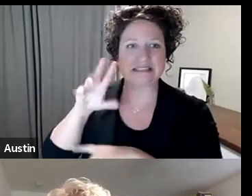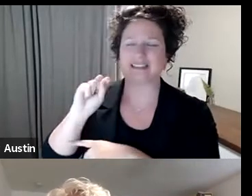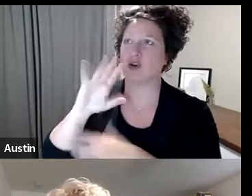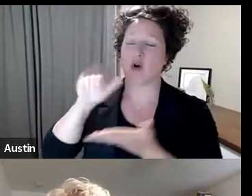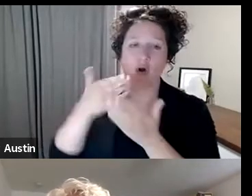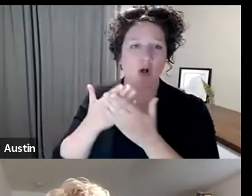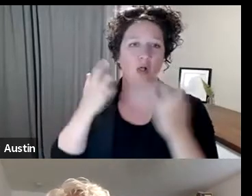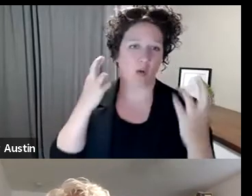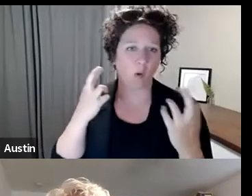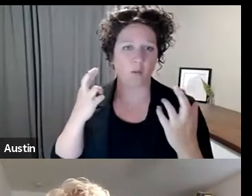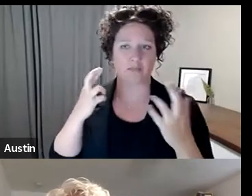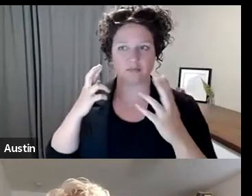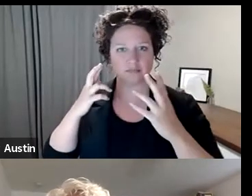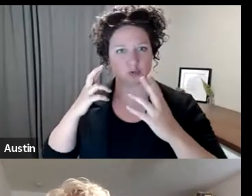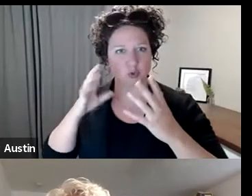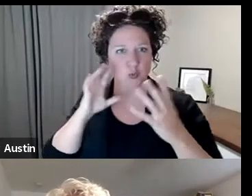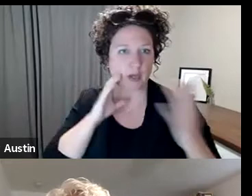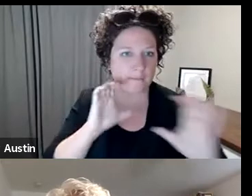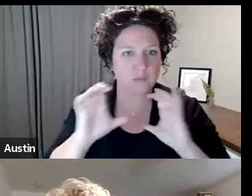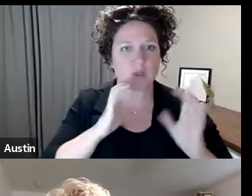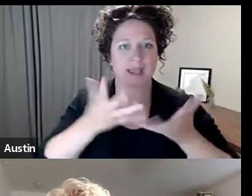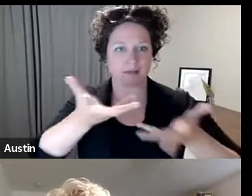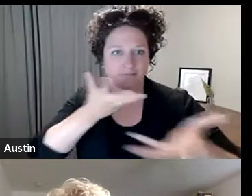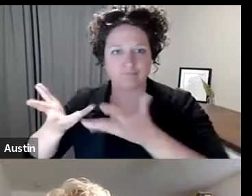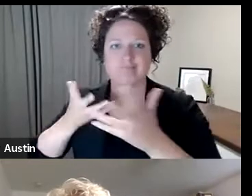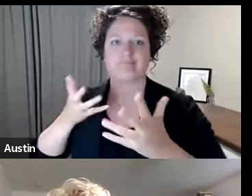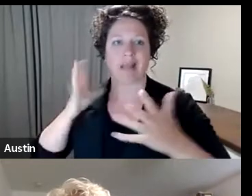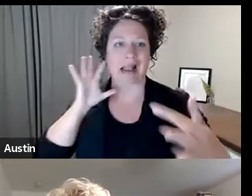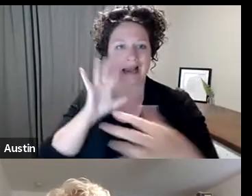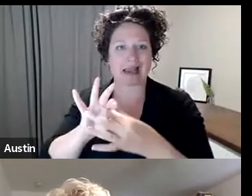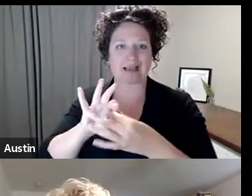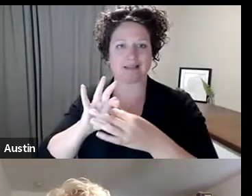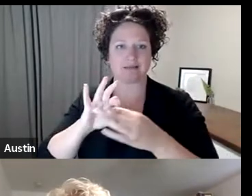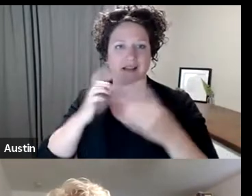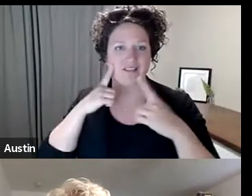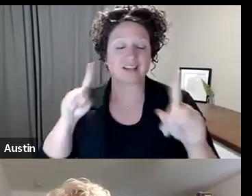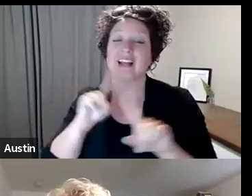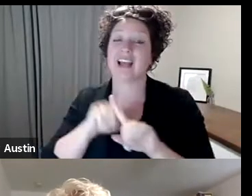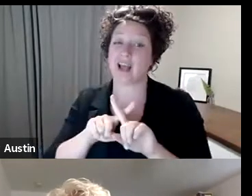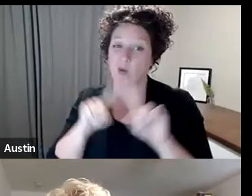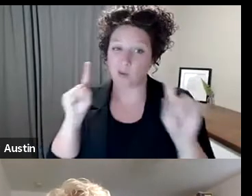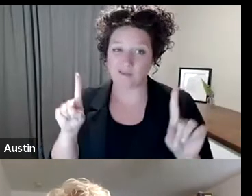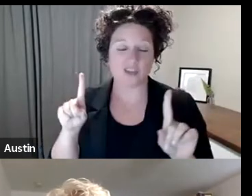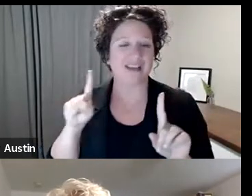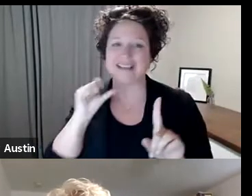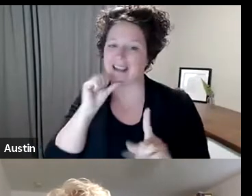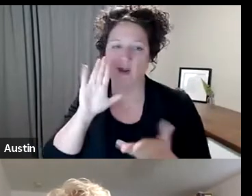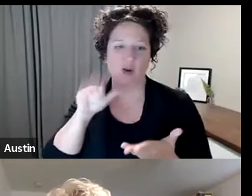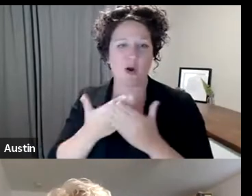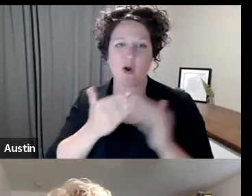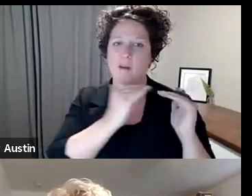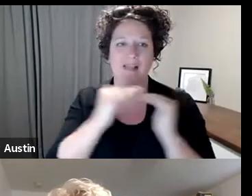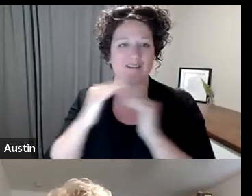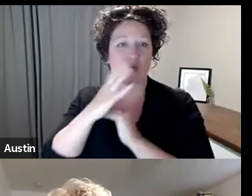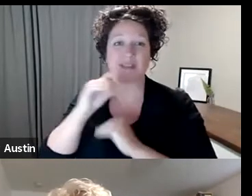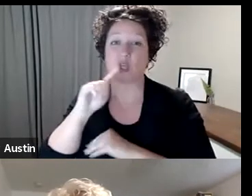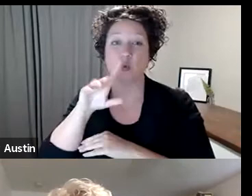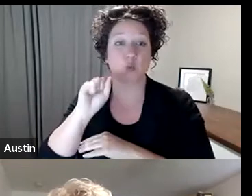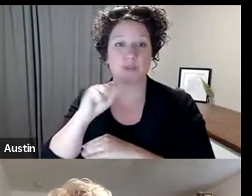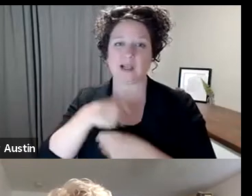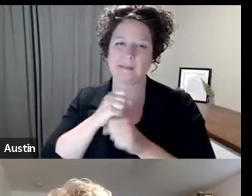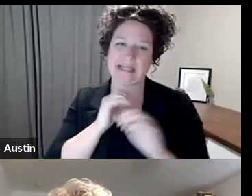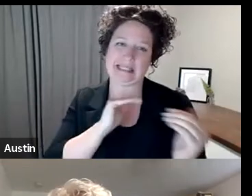to communicate, connect, and engage with each other effectively. However, not all platforms and tools are made